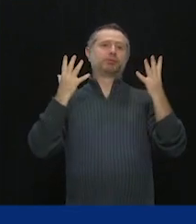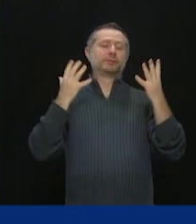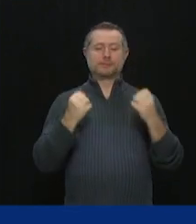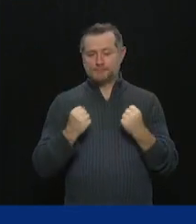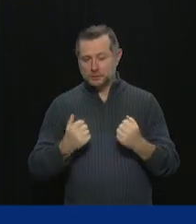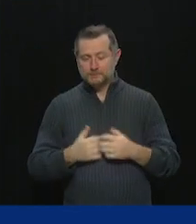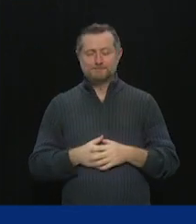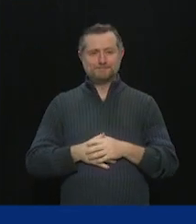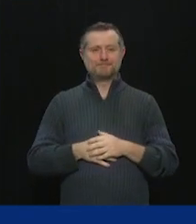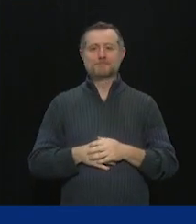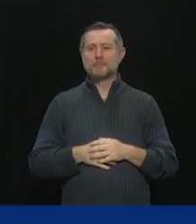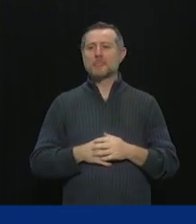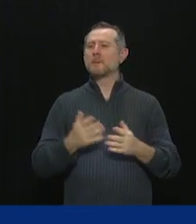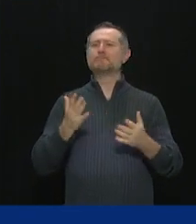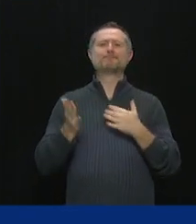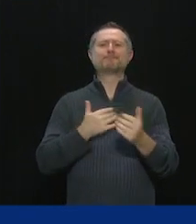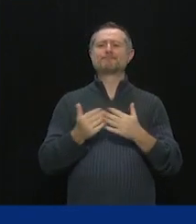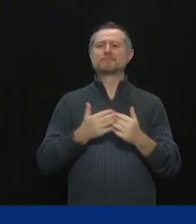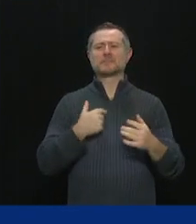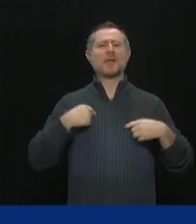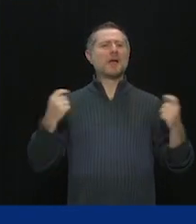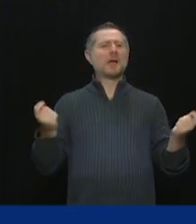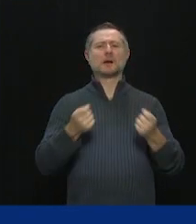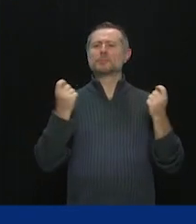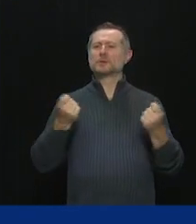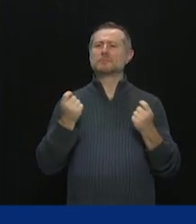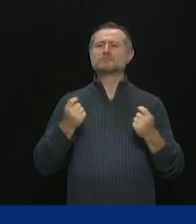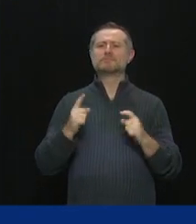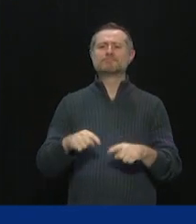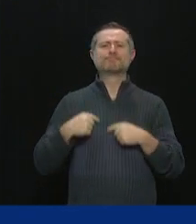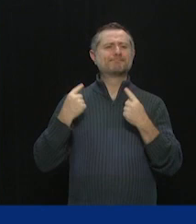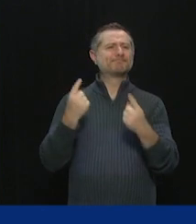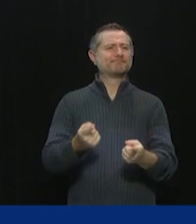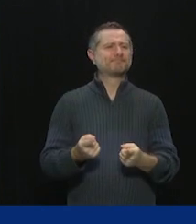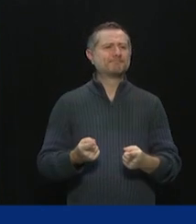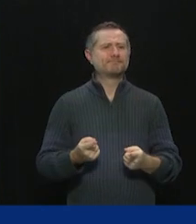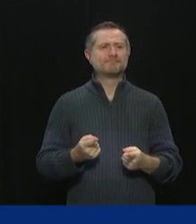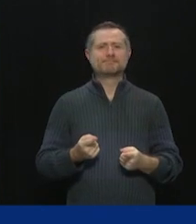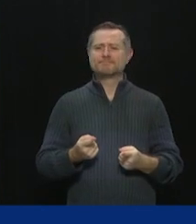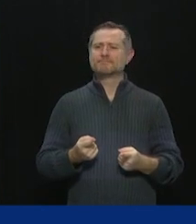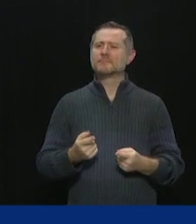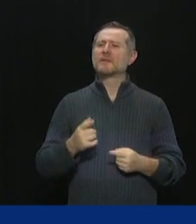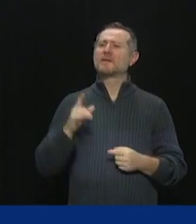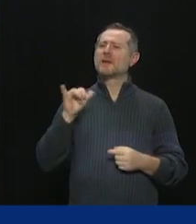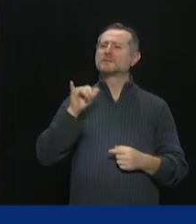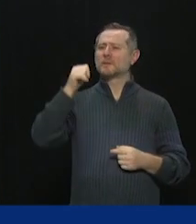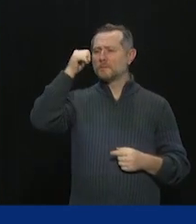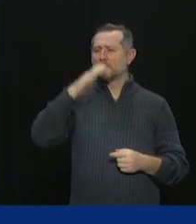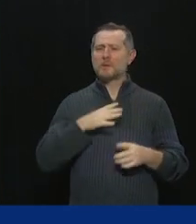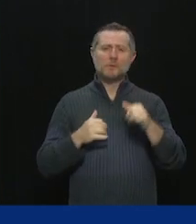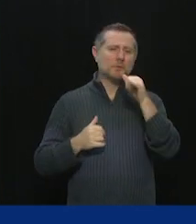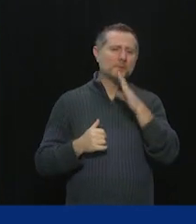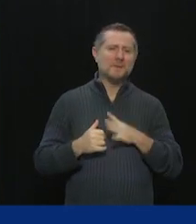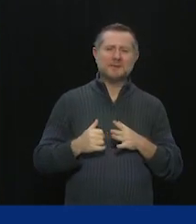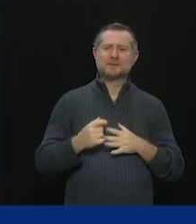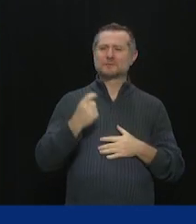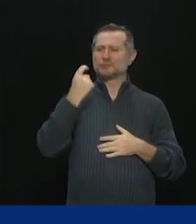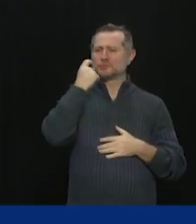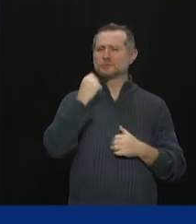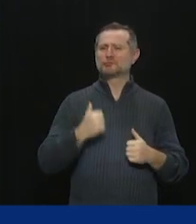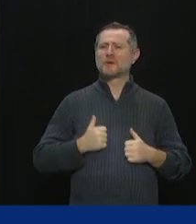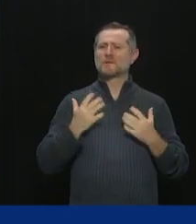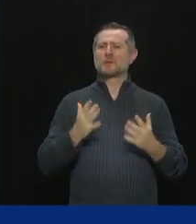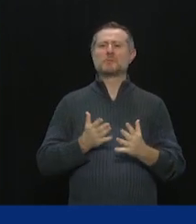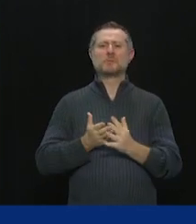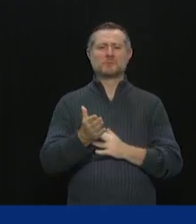we celebrate them, but also, what about the men and women who just came through this pandemic? Our